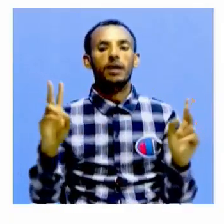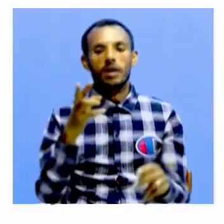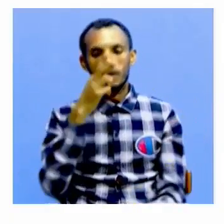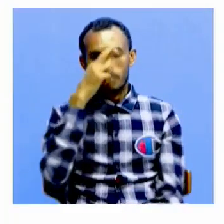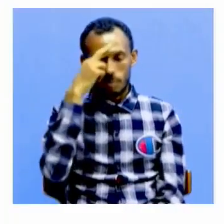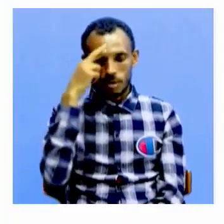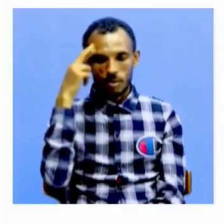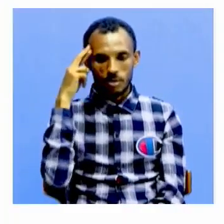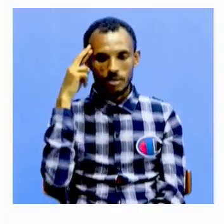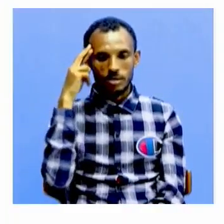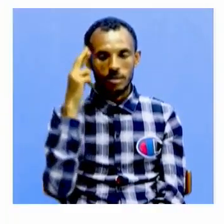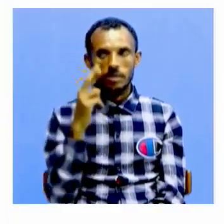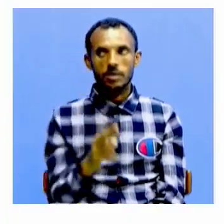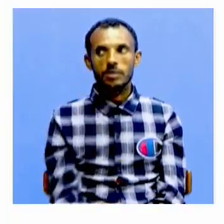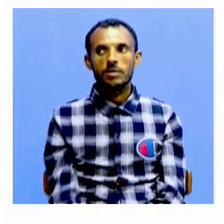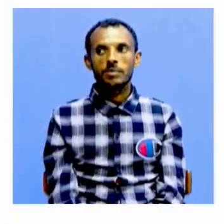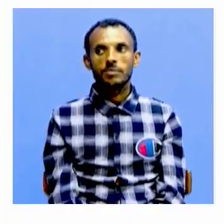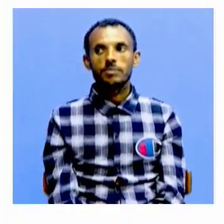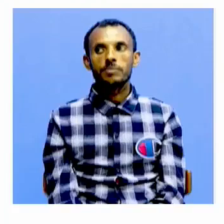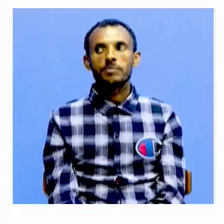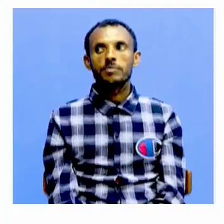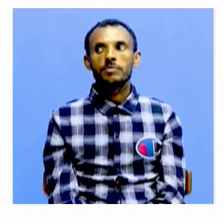because